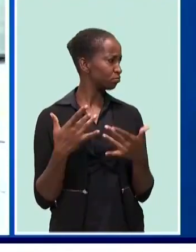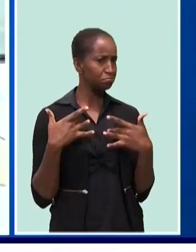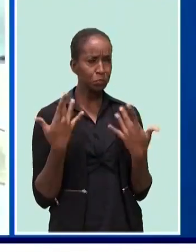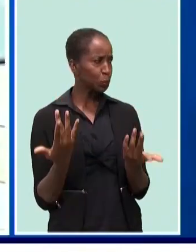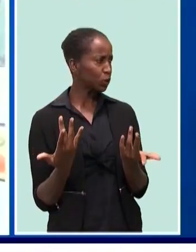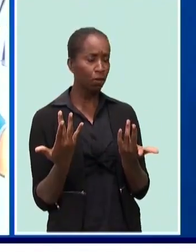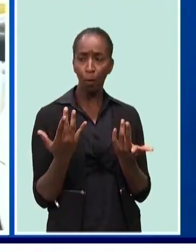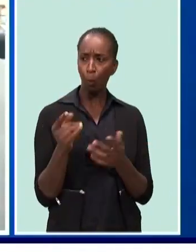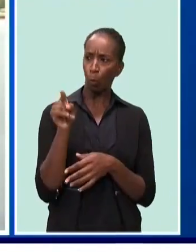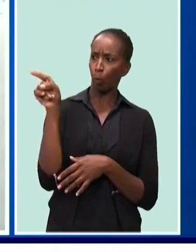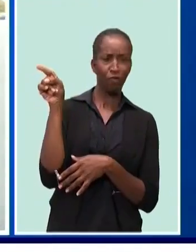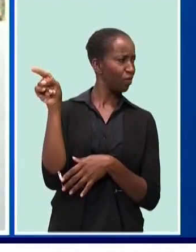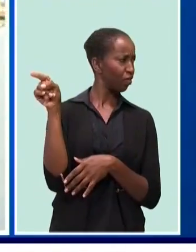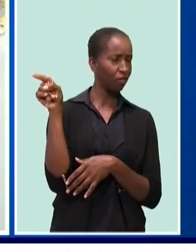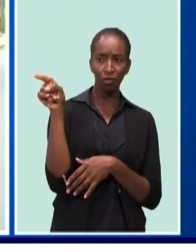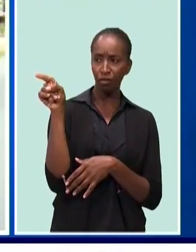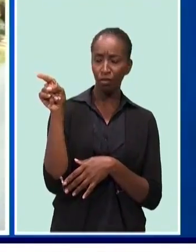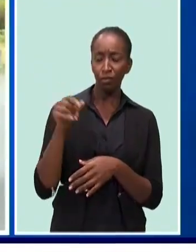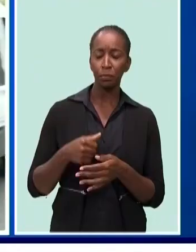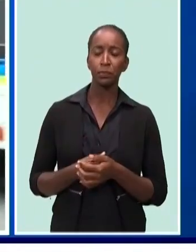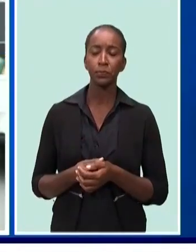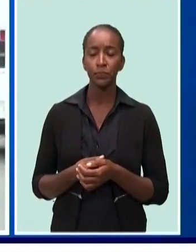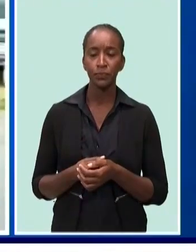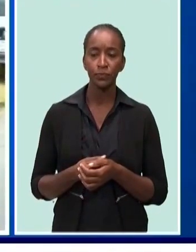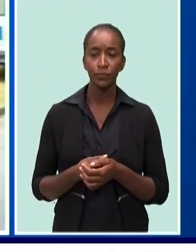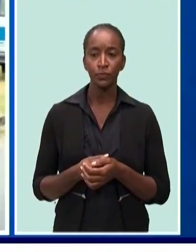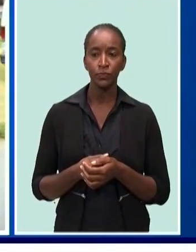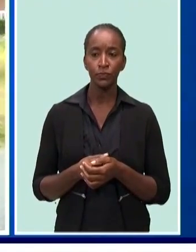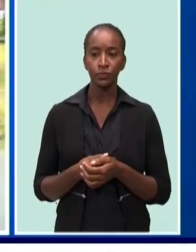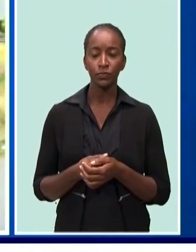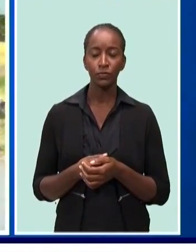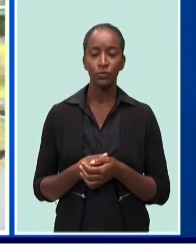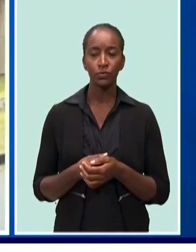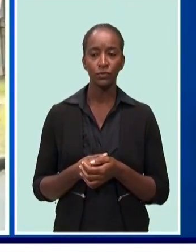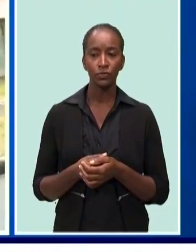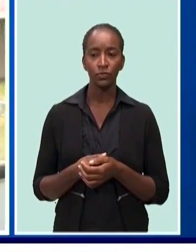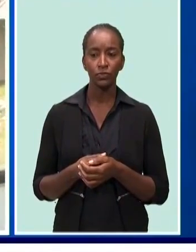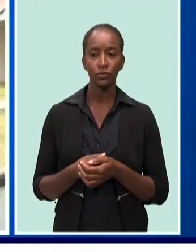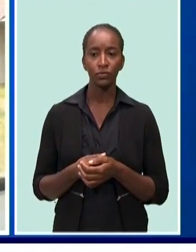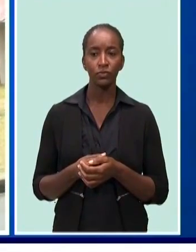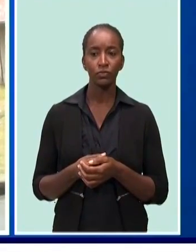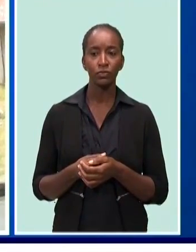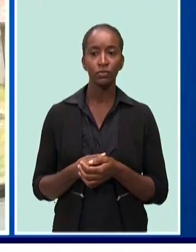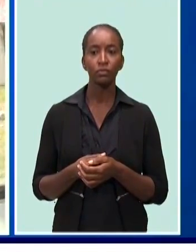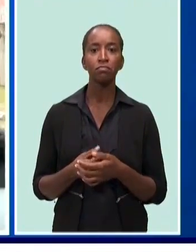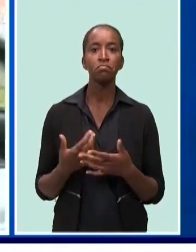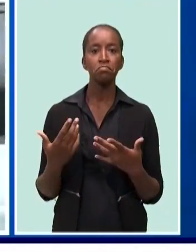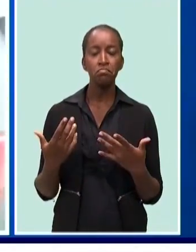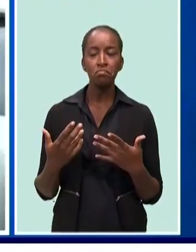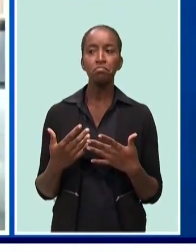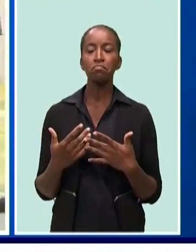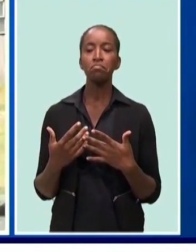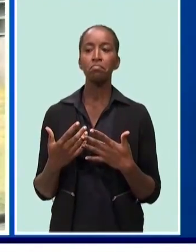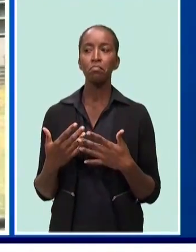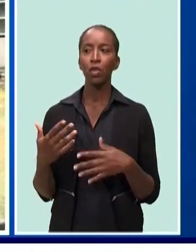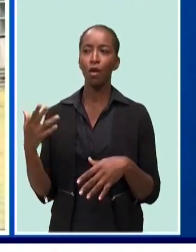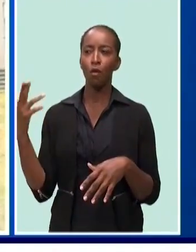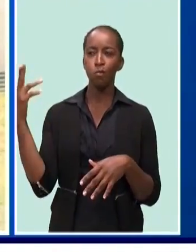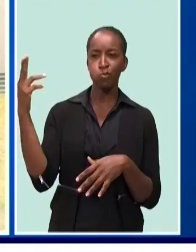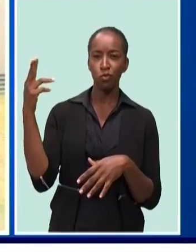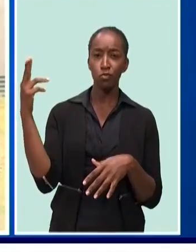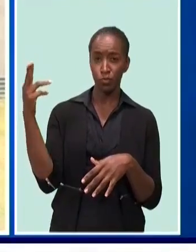of where we thought they were coming from. And then it was a little pause, and then we heard the other